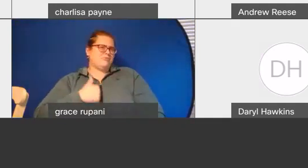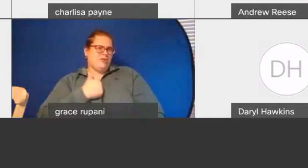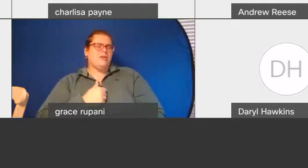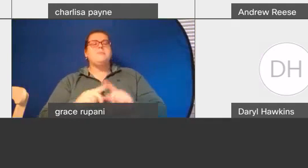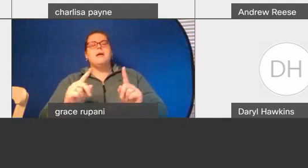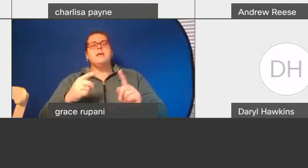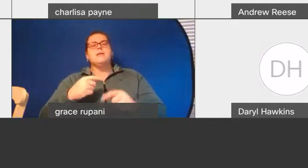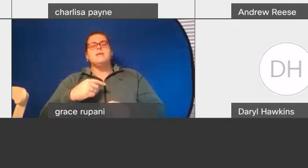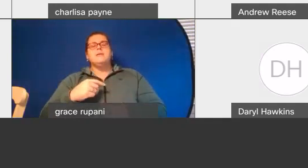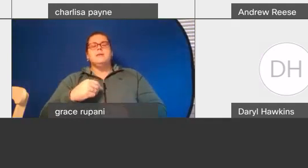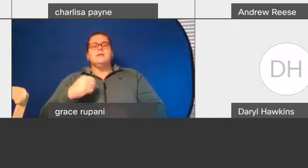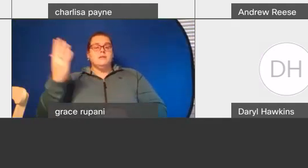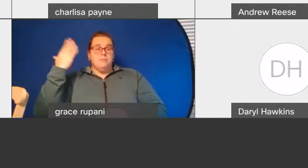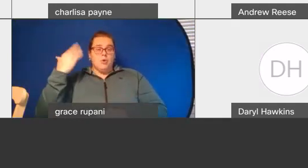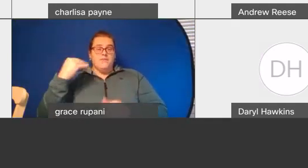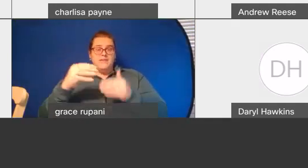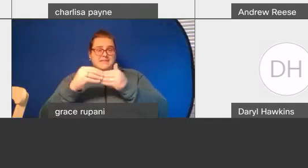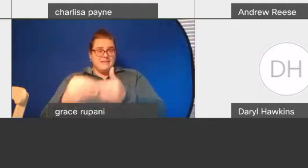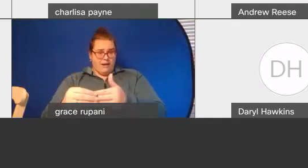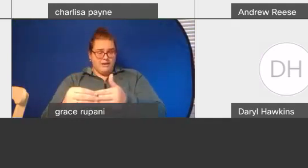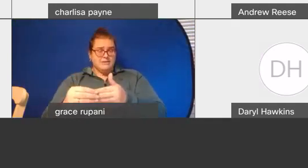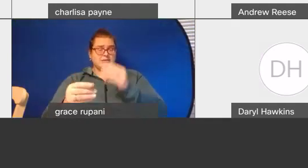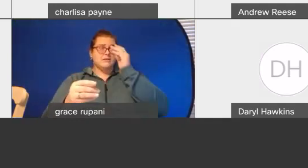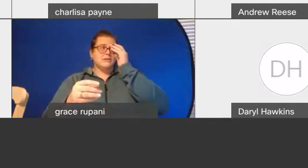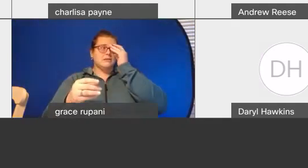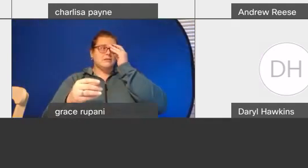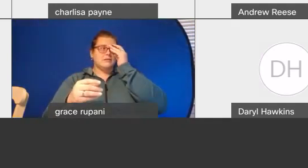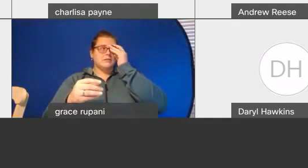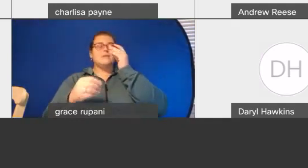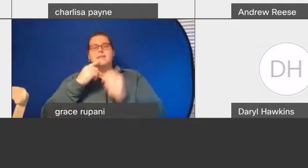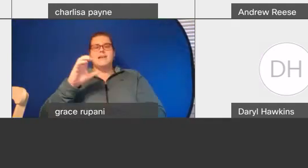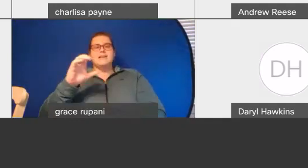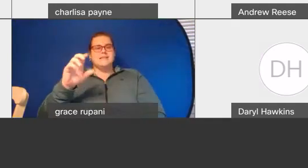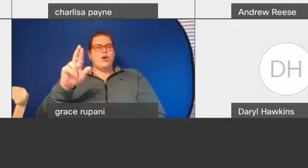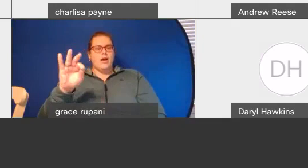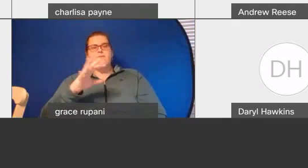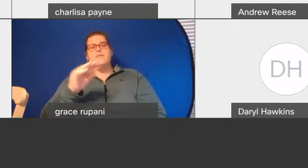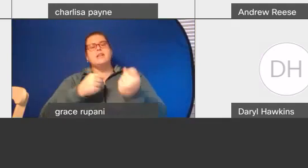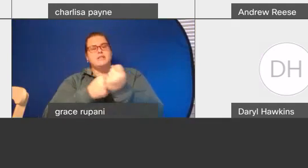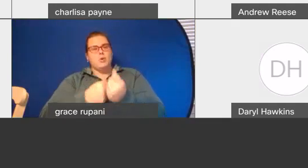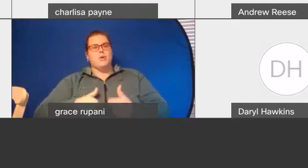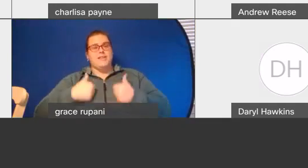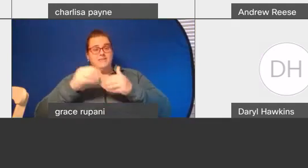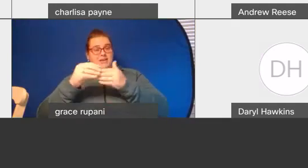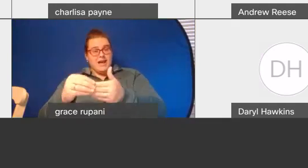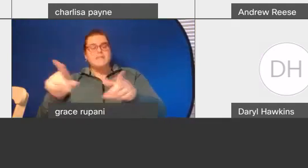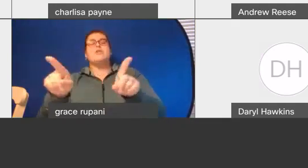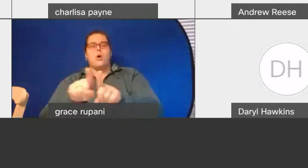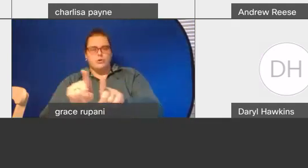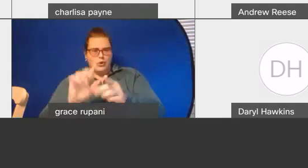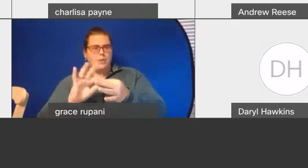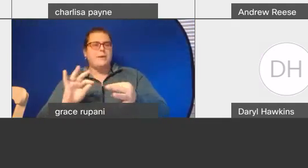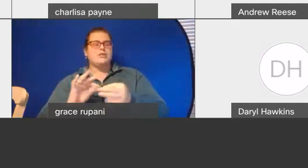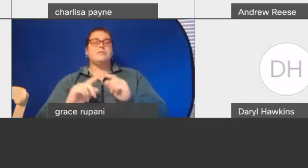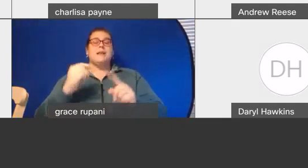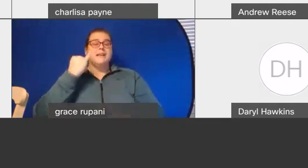as of previous guidance, the CRF and supported living guidance also mentions this, but essentially, if you